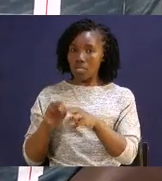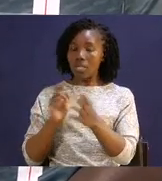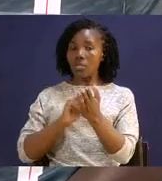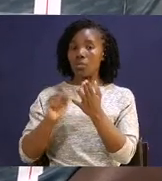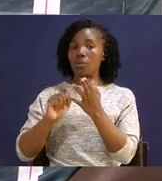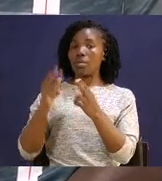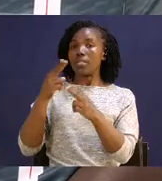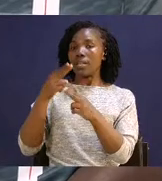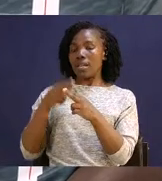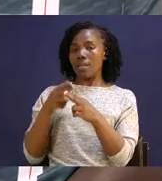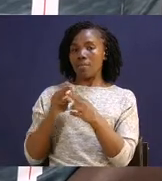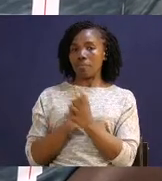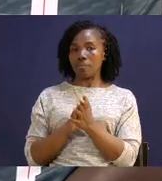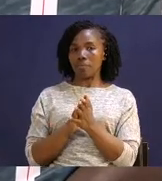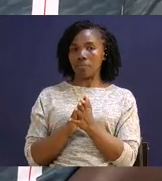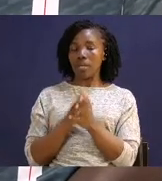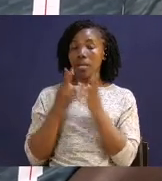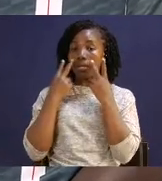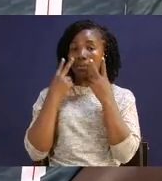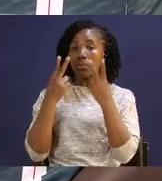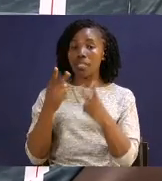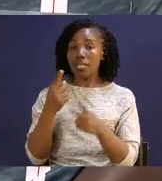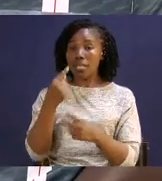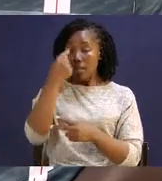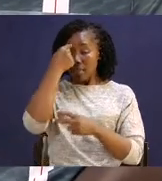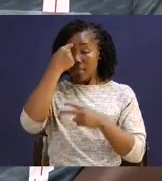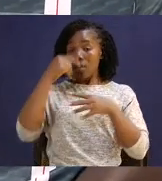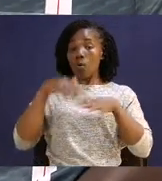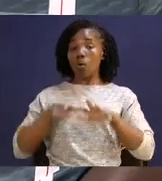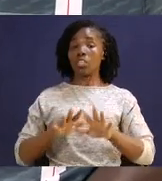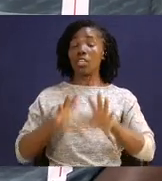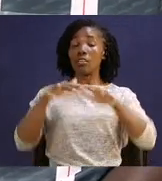Mombasa. To just see the ocean.